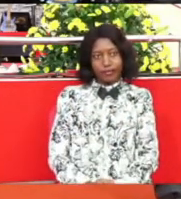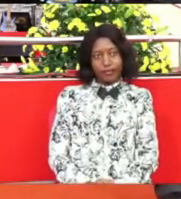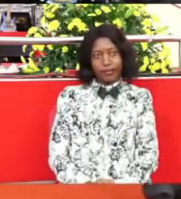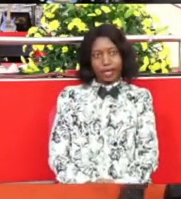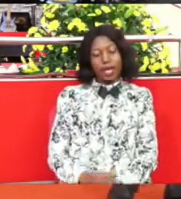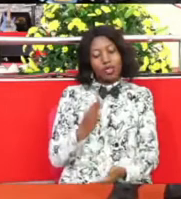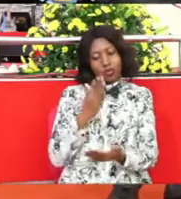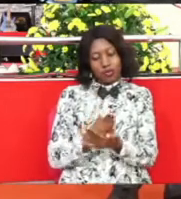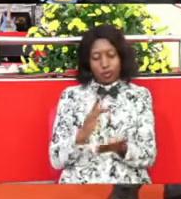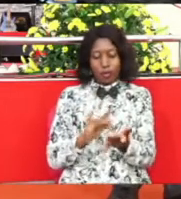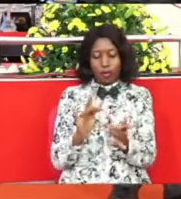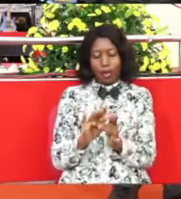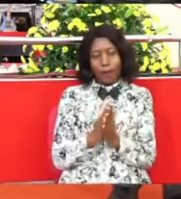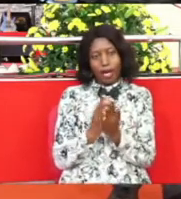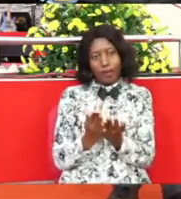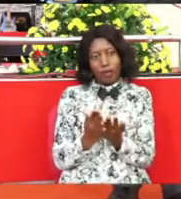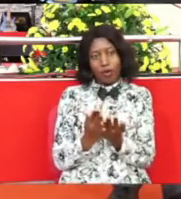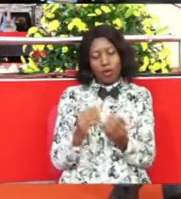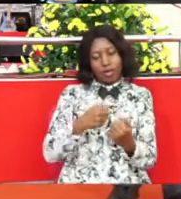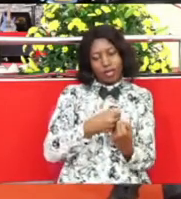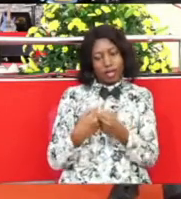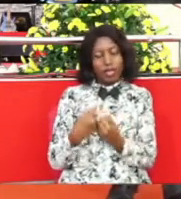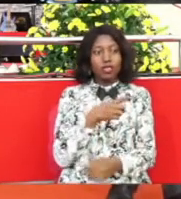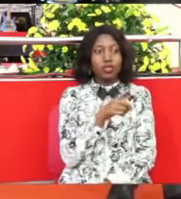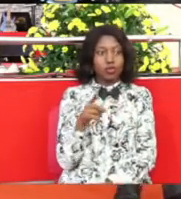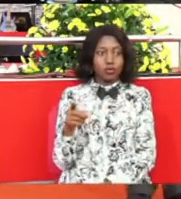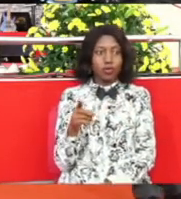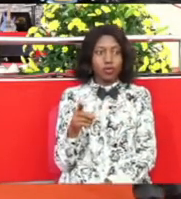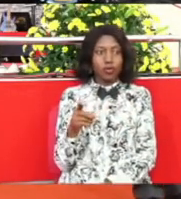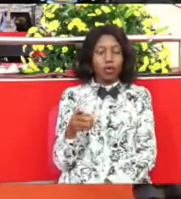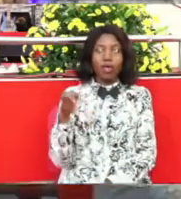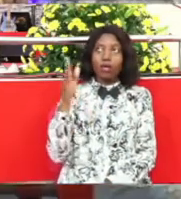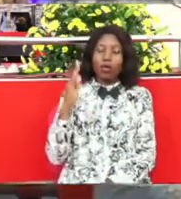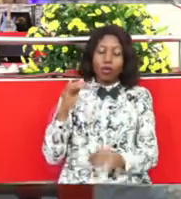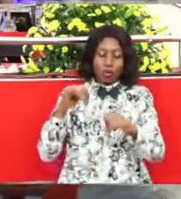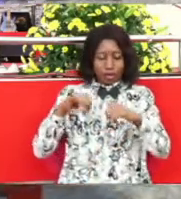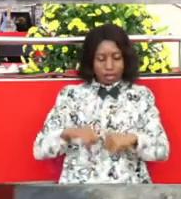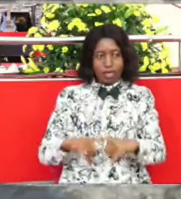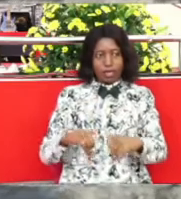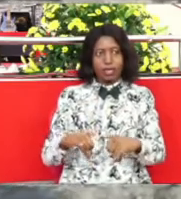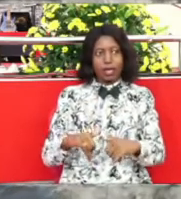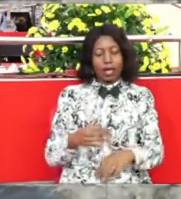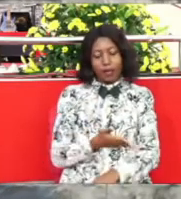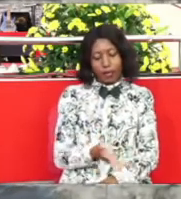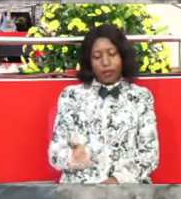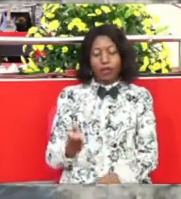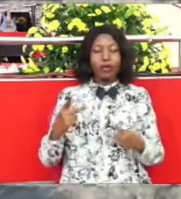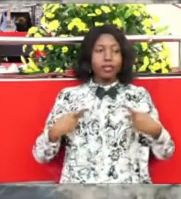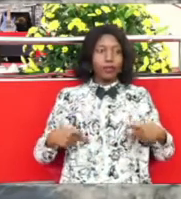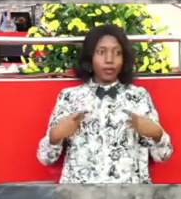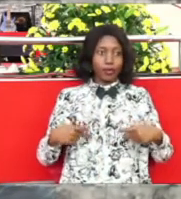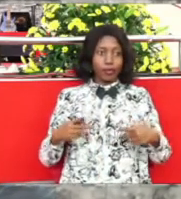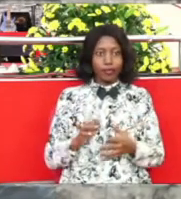the Bible also challenges us that he dwells in the praises of his people. Biblia pia inatutia changamoto ya kwamba anaishi